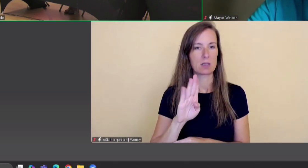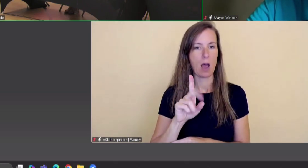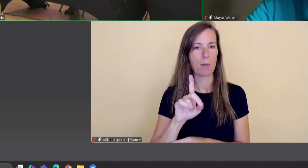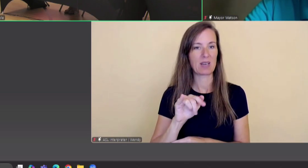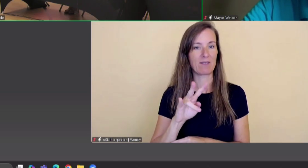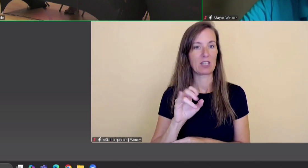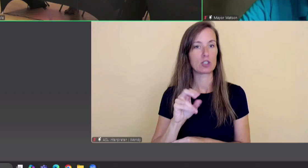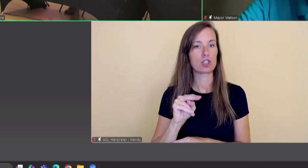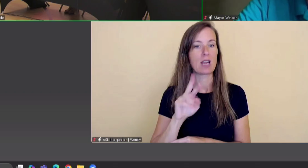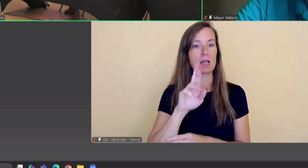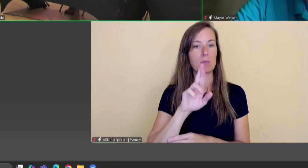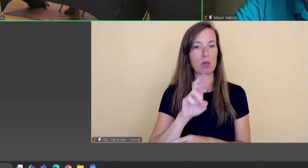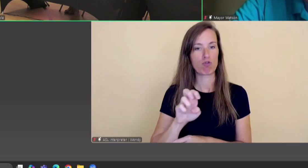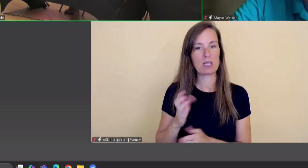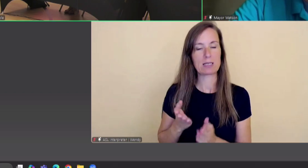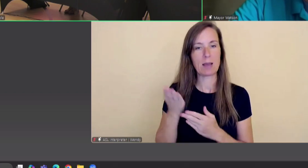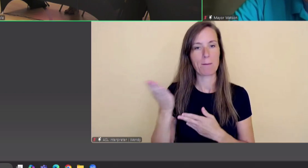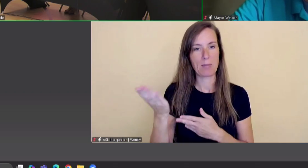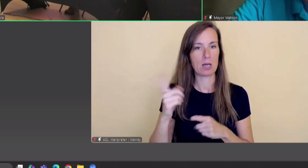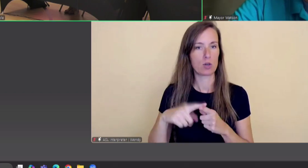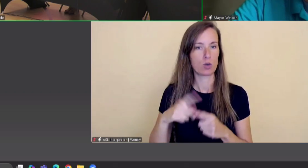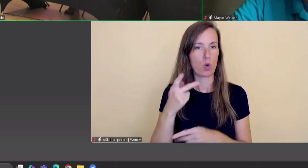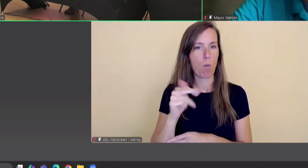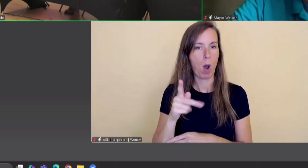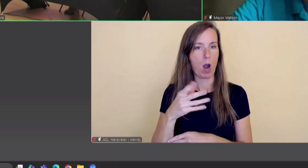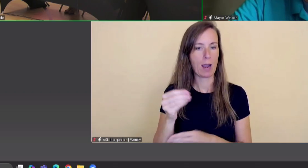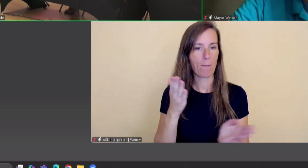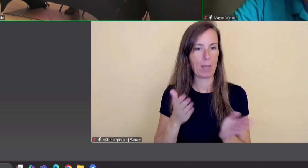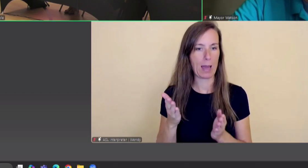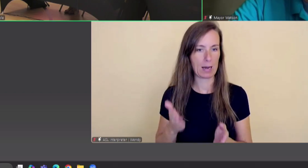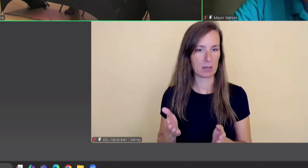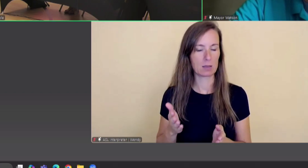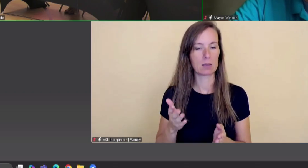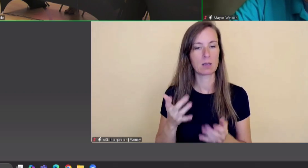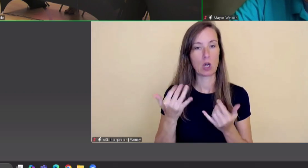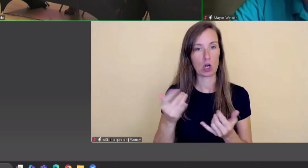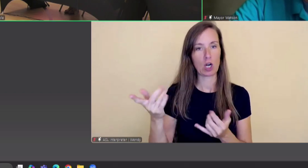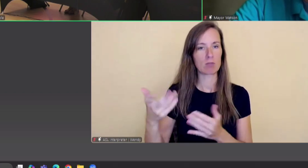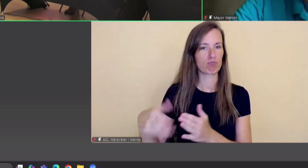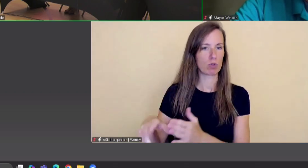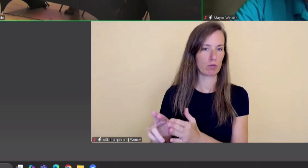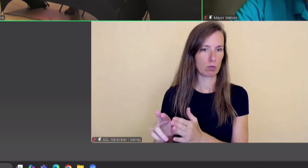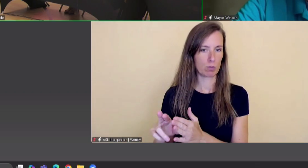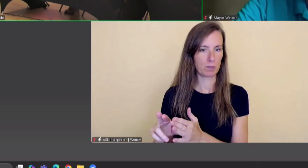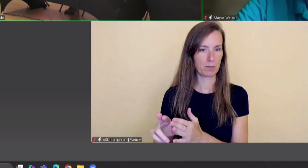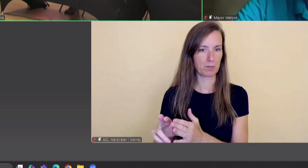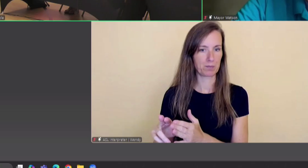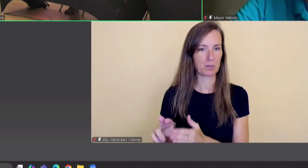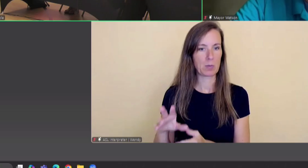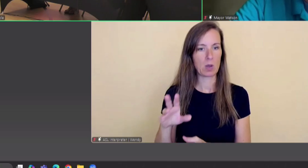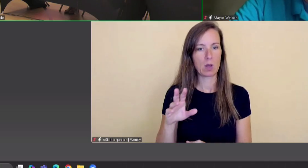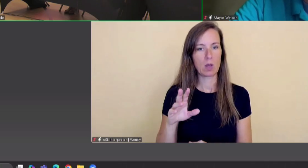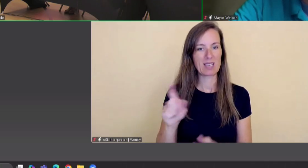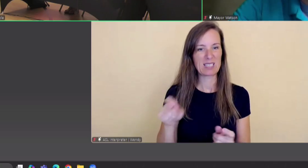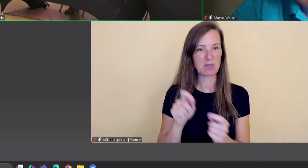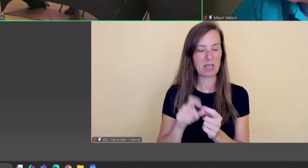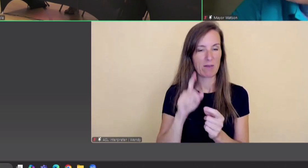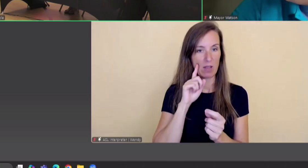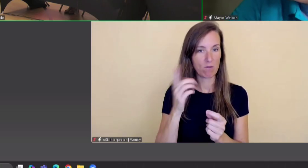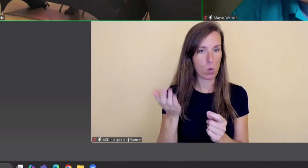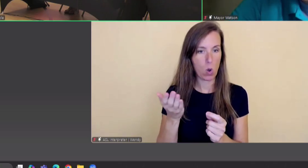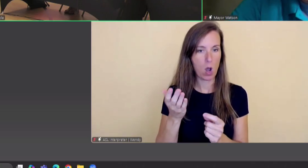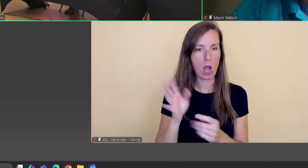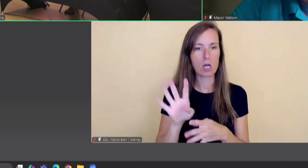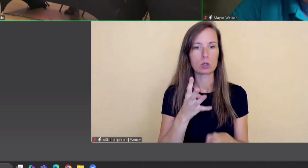it's currently being reviewed specifically for the stormwater related elements, and they